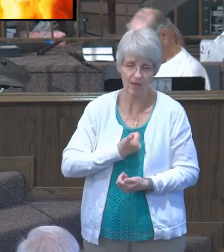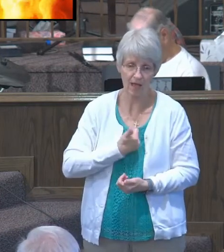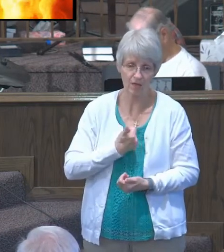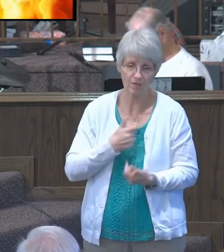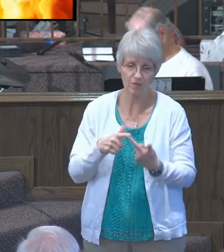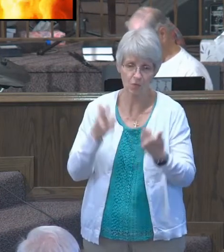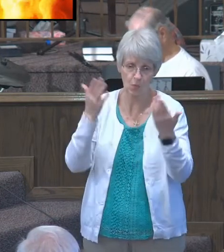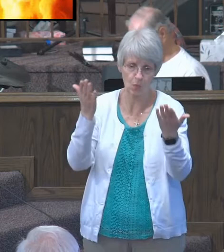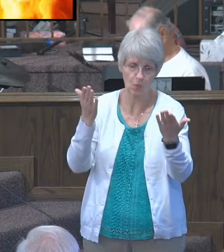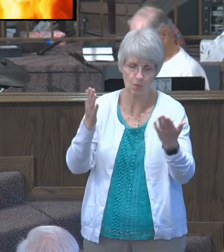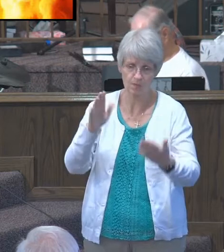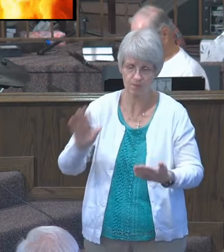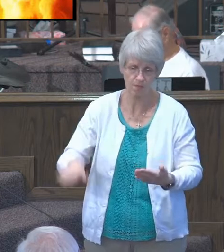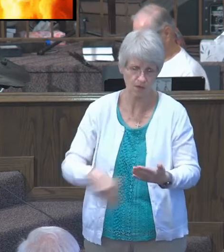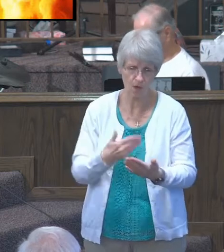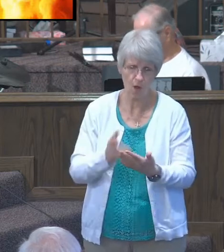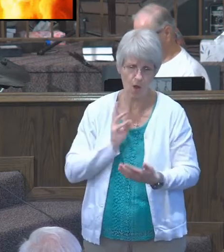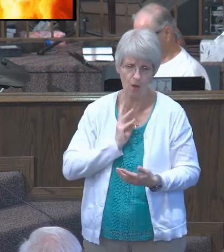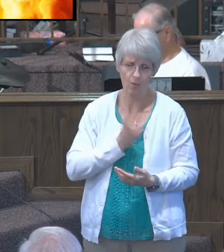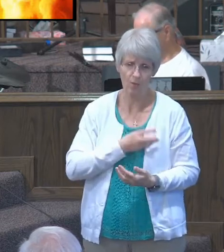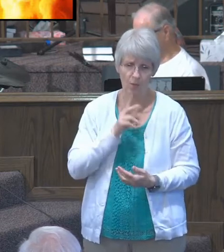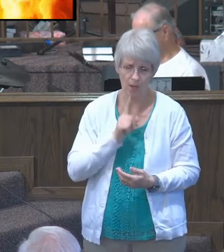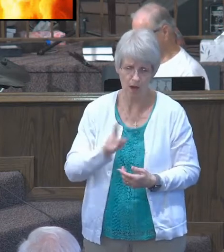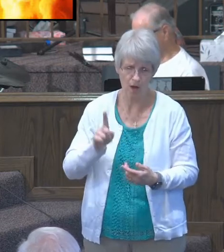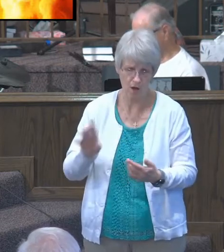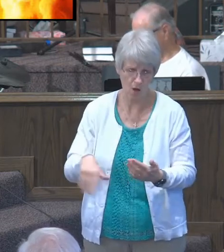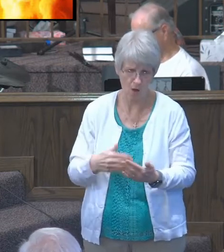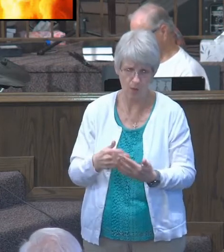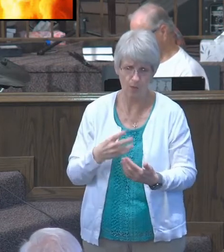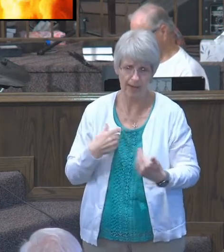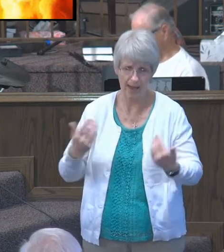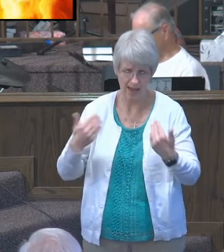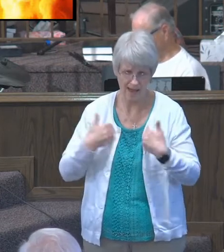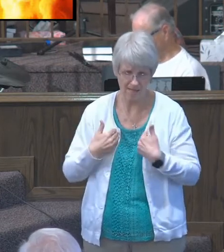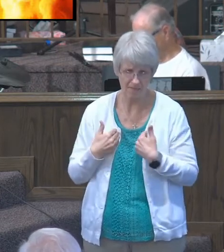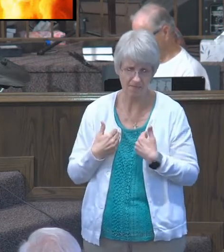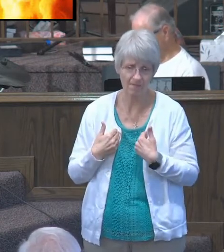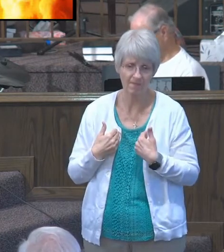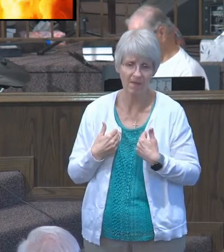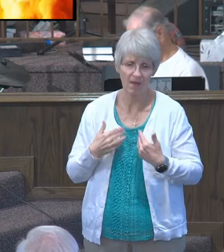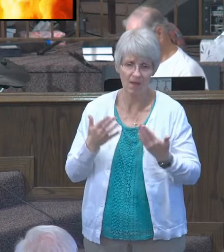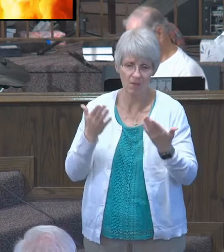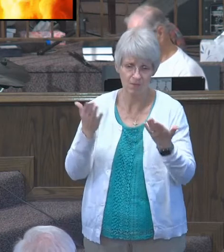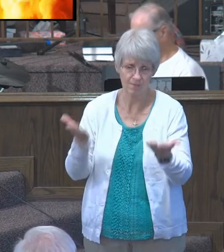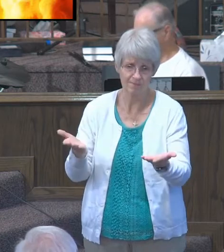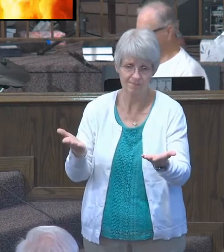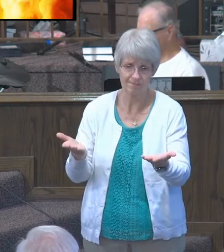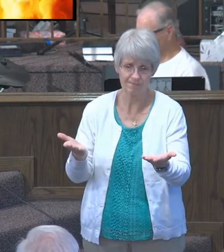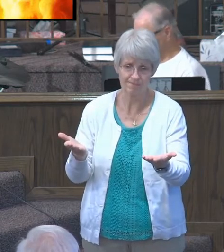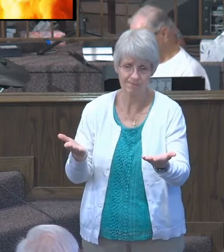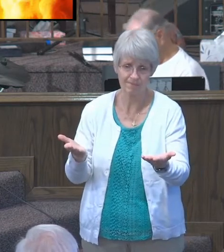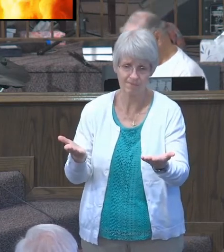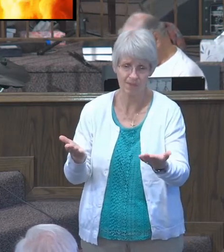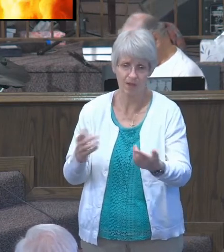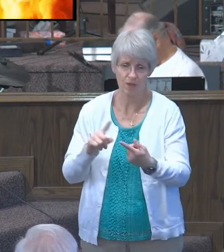are, all that we have, Father, we just open our hands and our hearts to your word